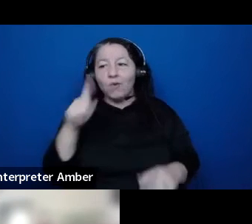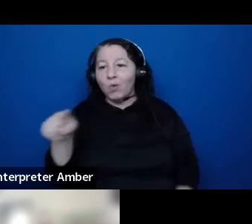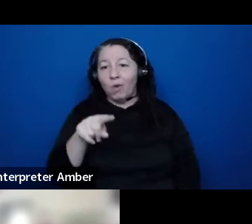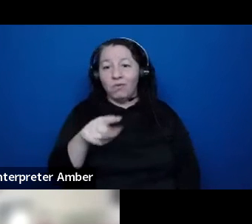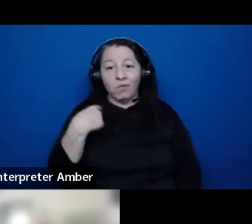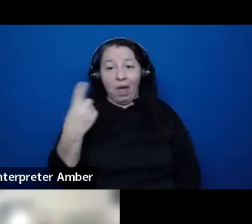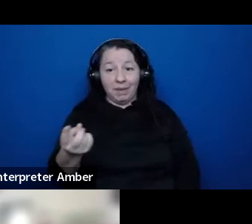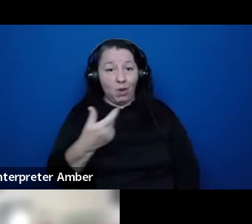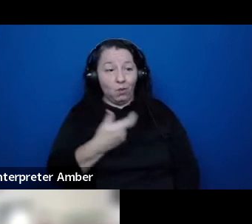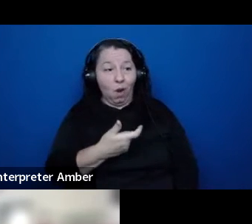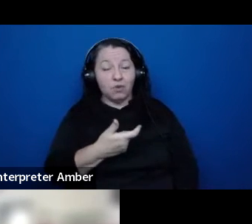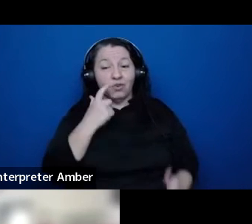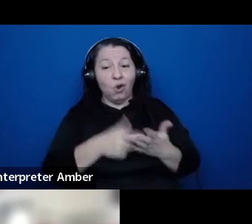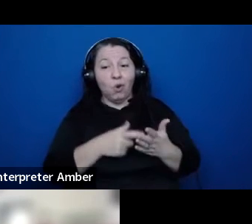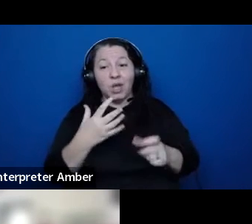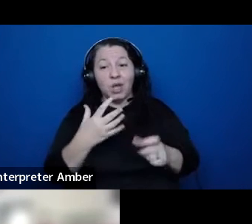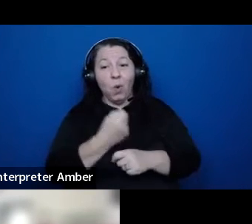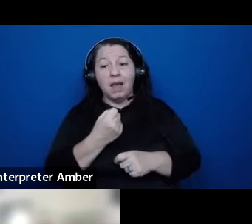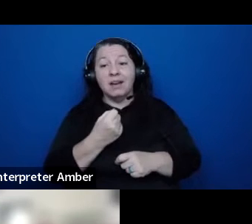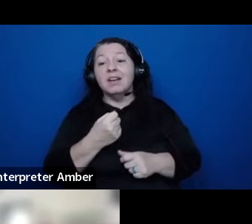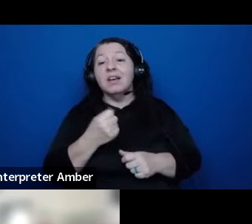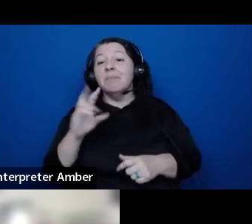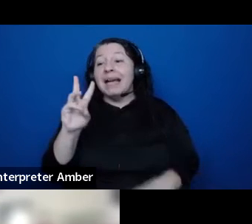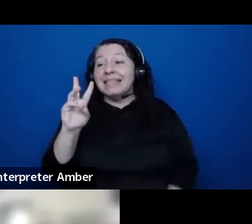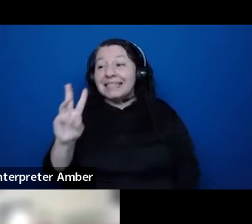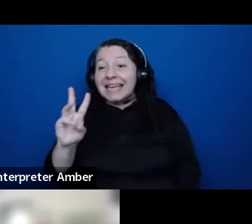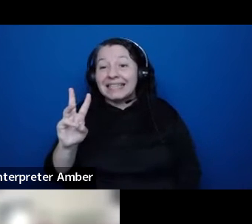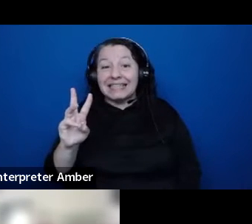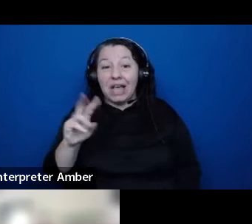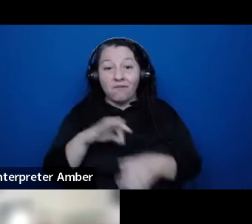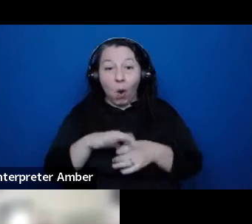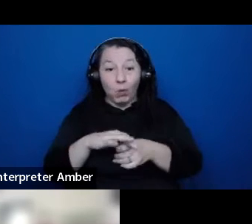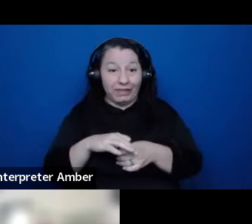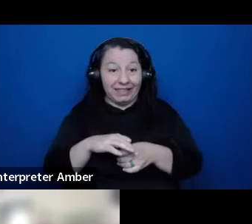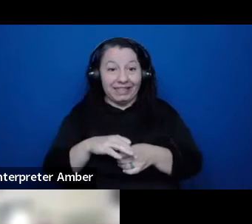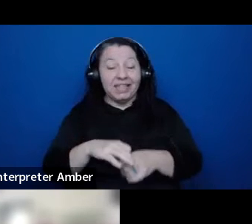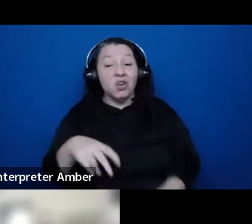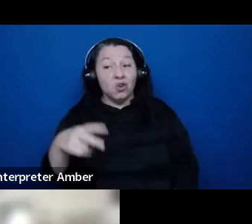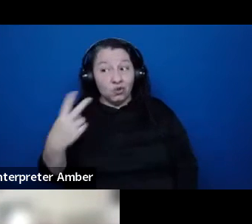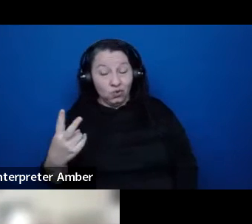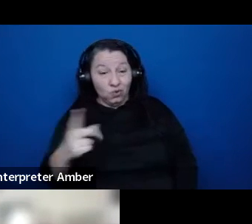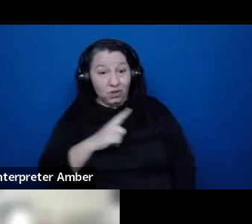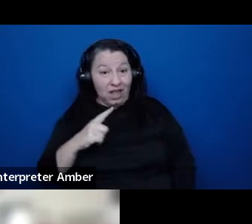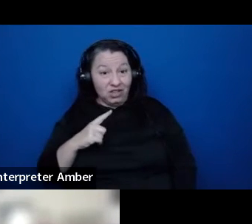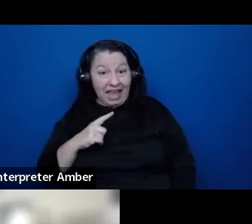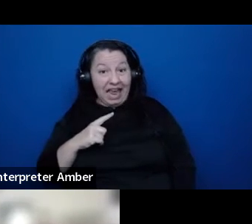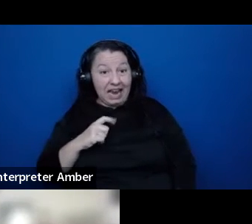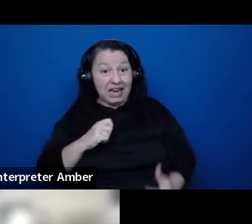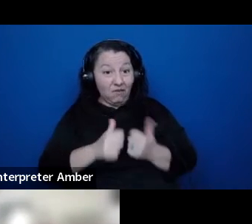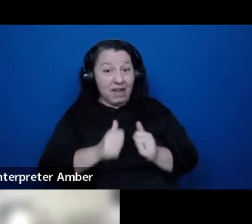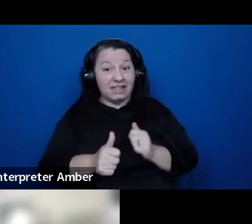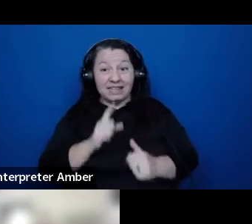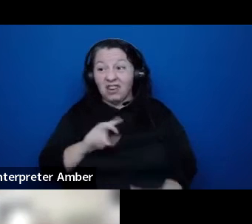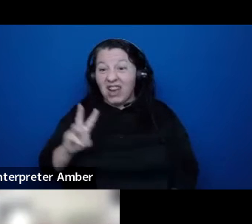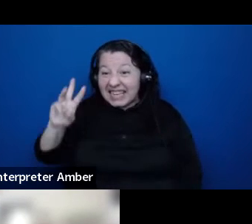that he won by 6 votes. So there were 2 legislative races where 6 votes made the decision on